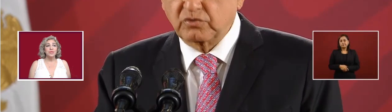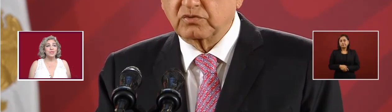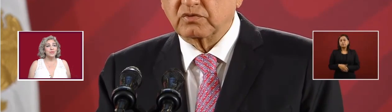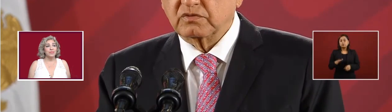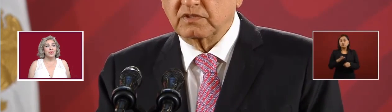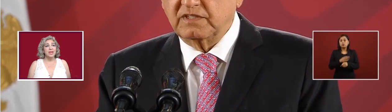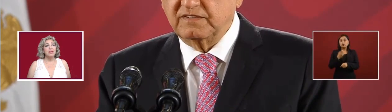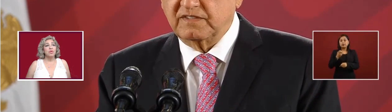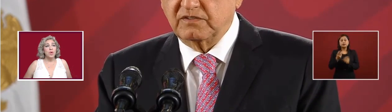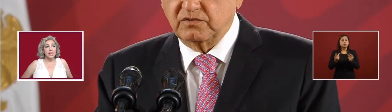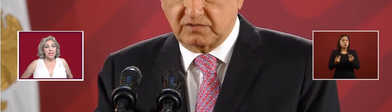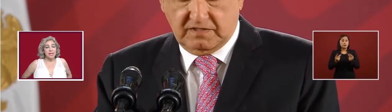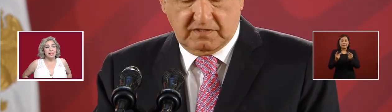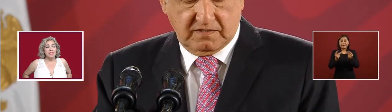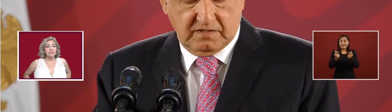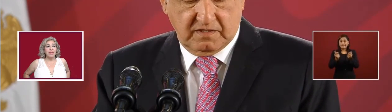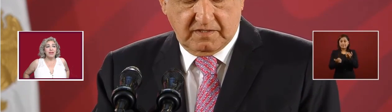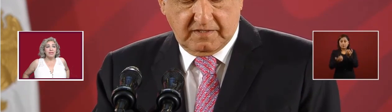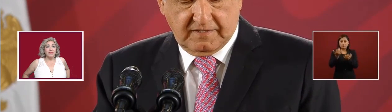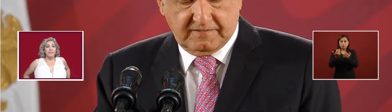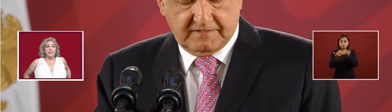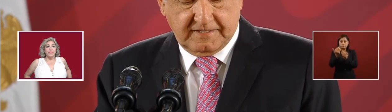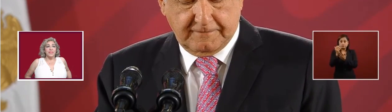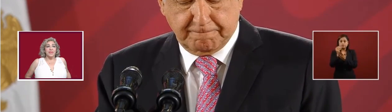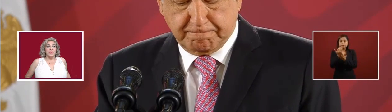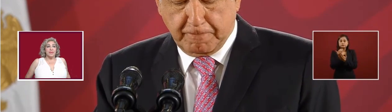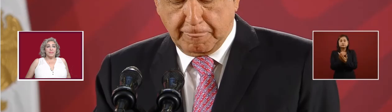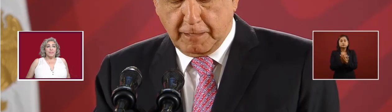reduced quickly, this fire.